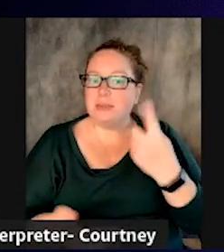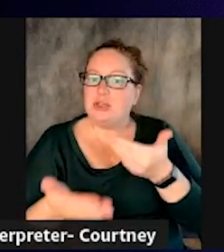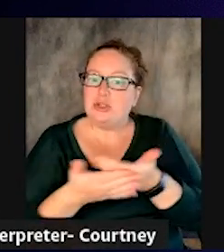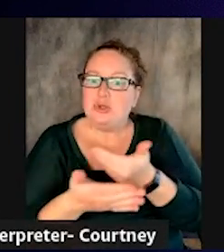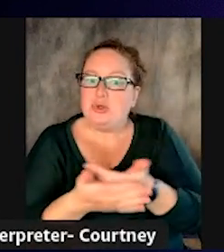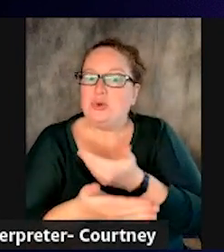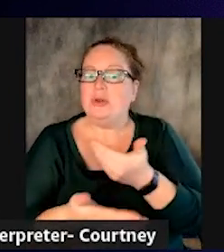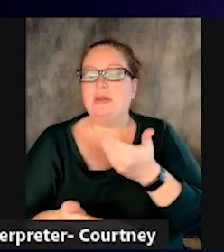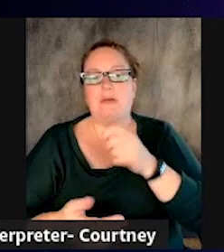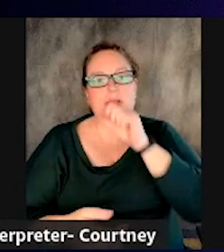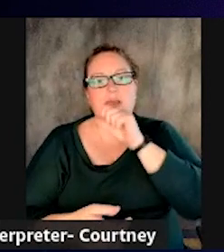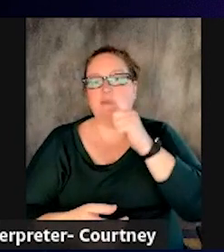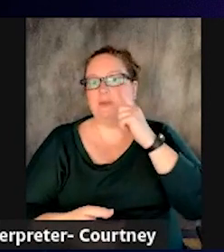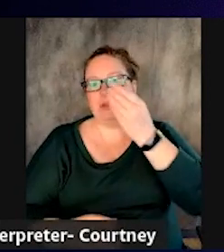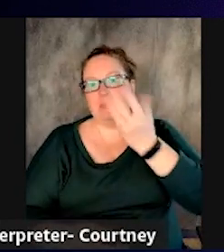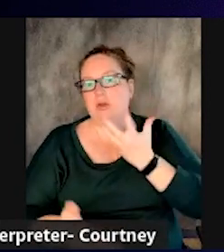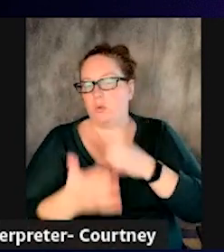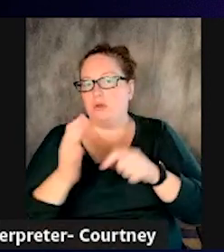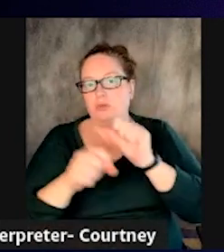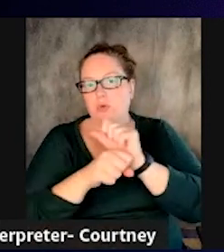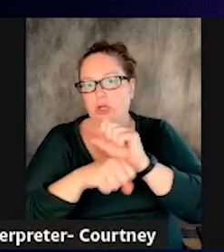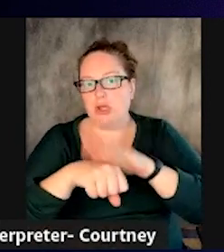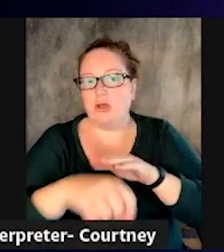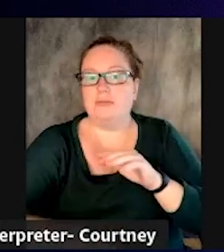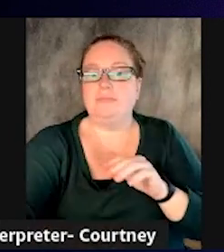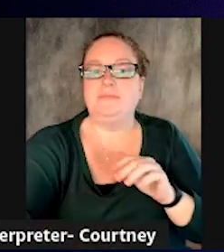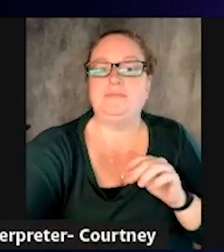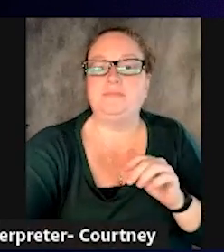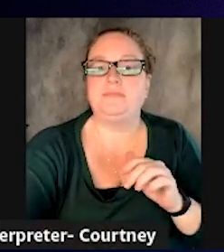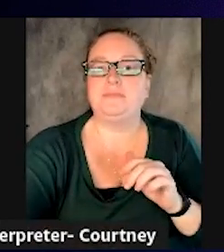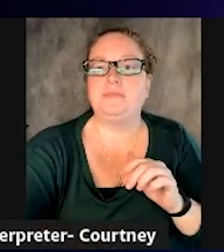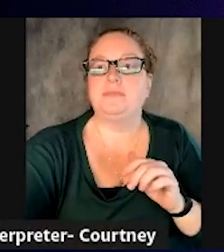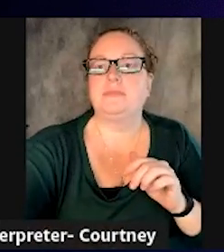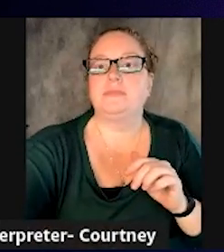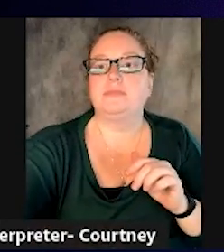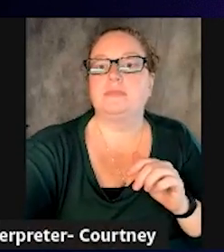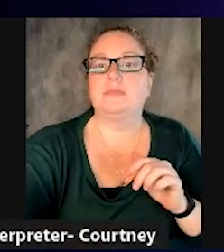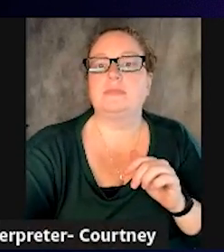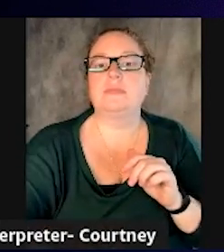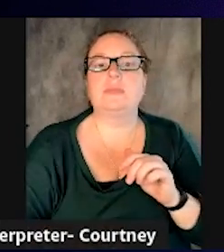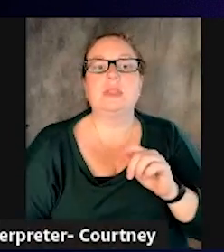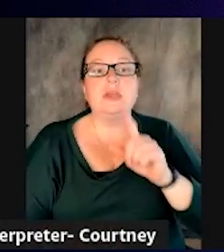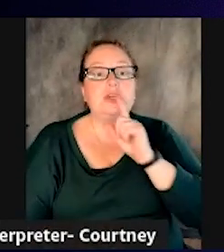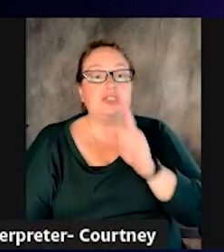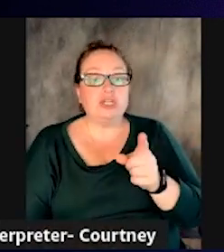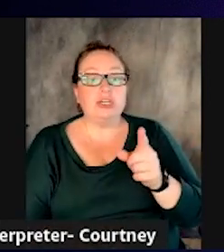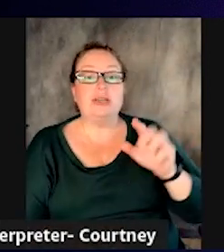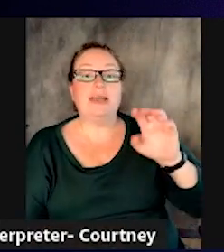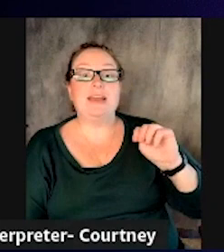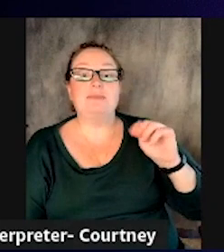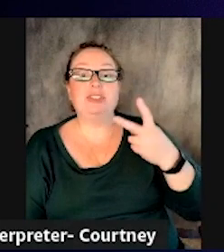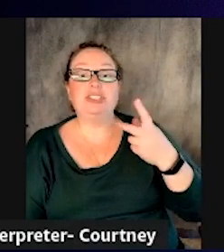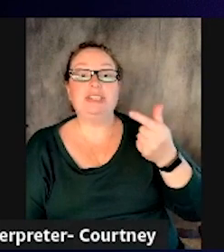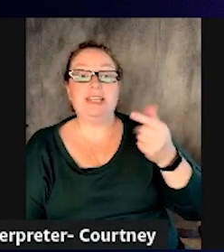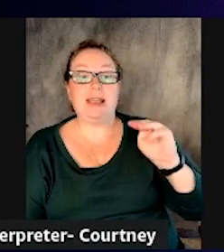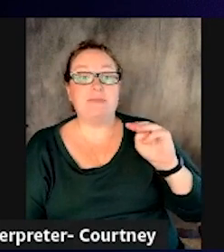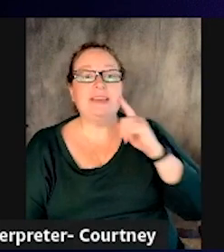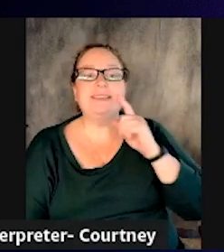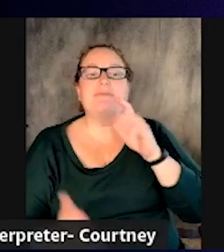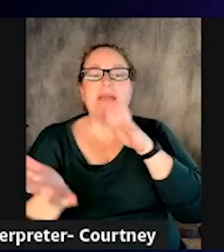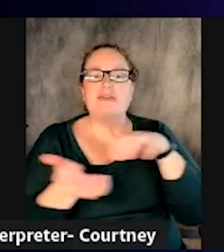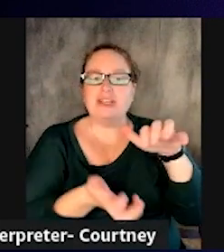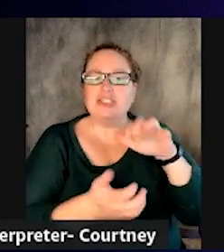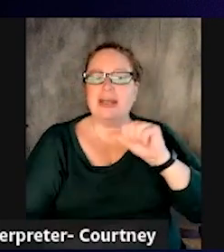on. Sure. So MGN is an application migration service. What we do is we